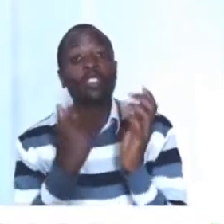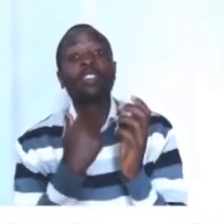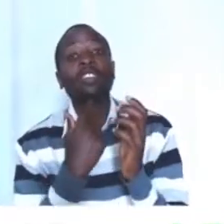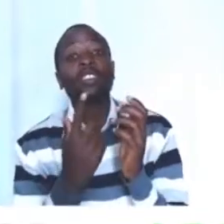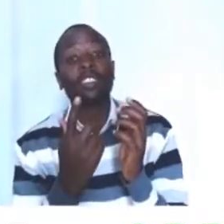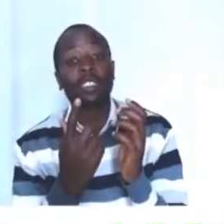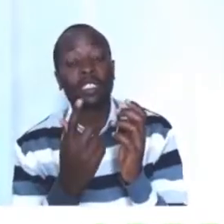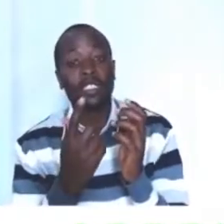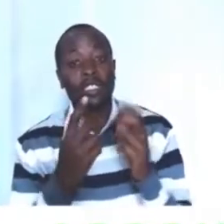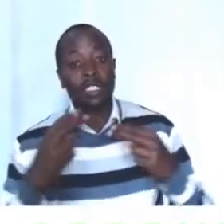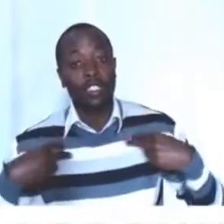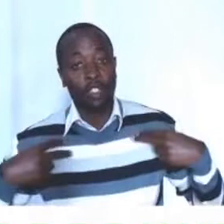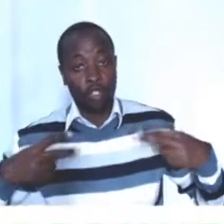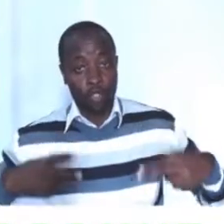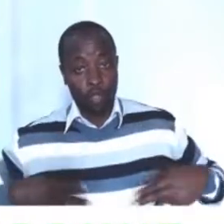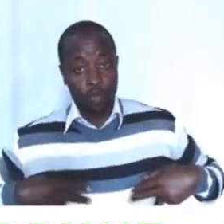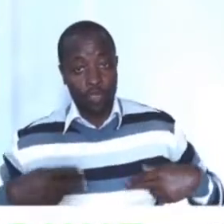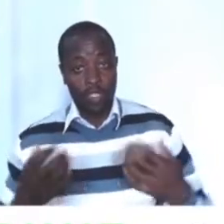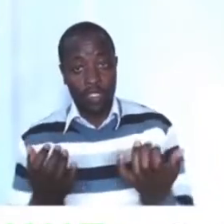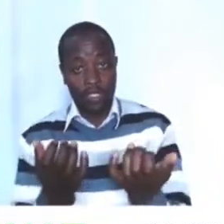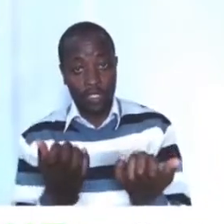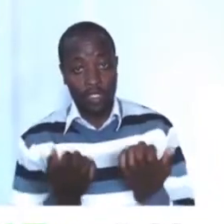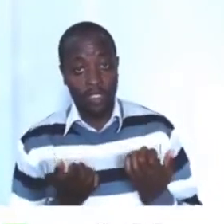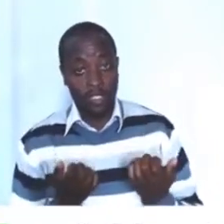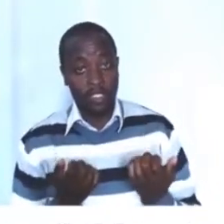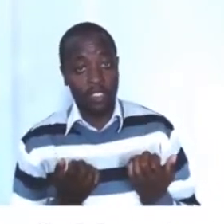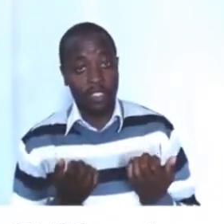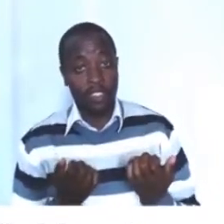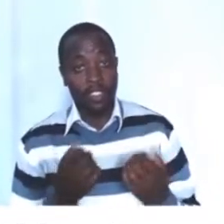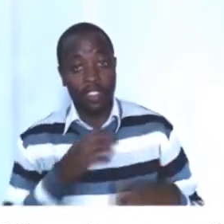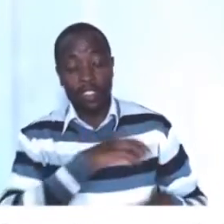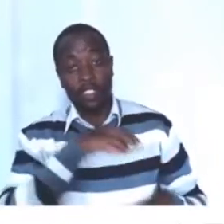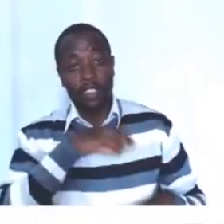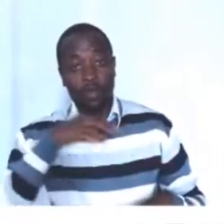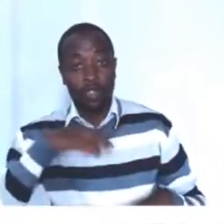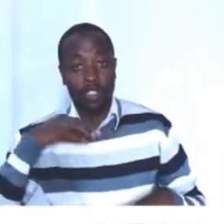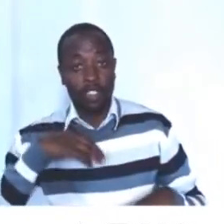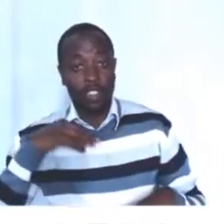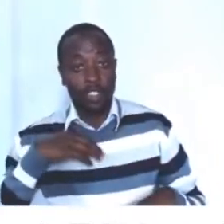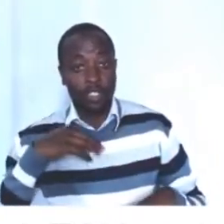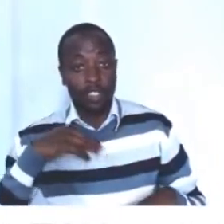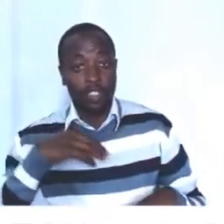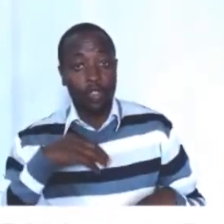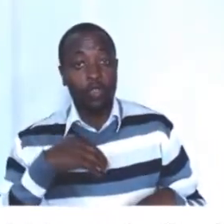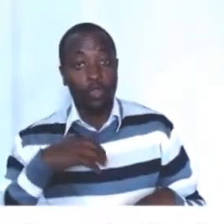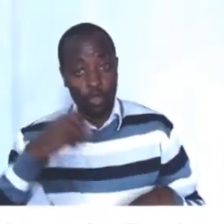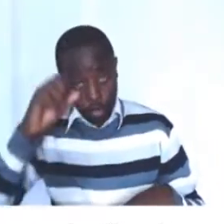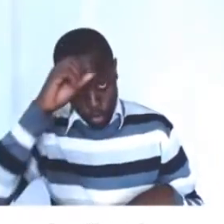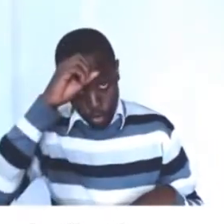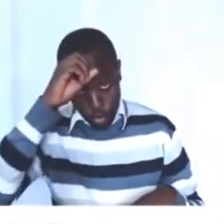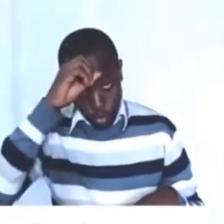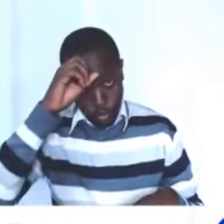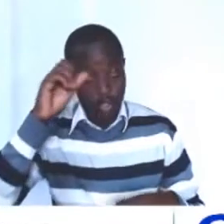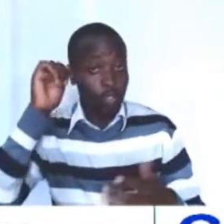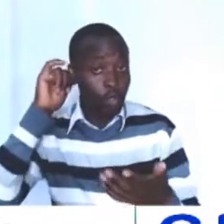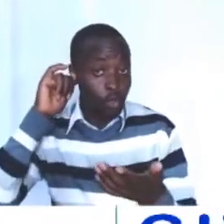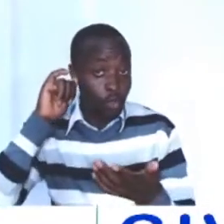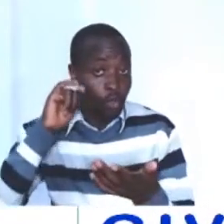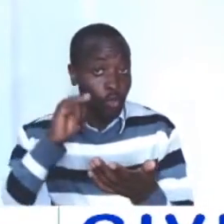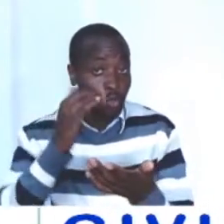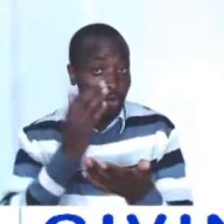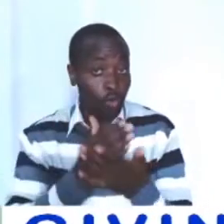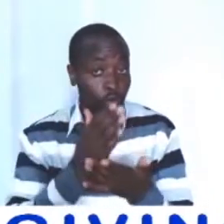receive the things of the Spirit of God, for they are foolishness to him, nor can he know